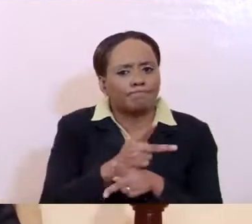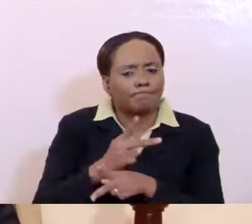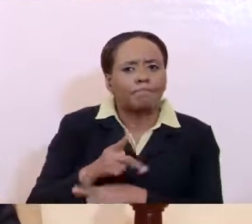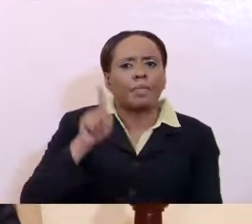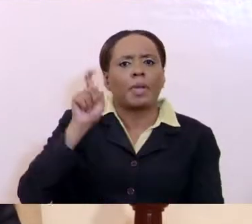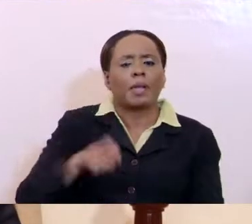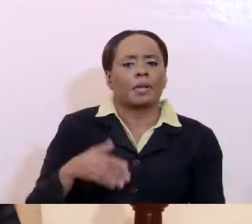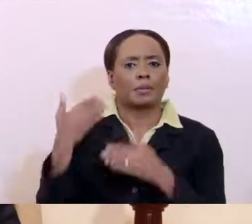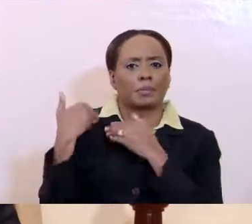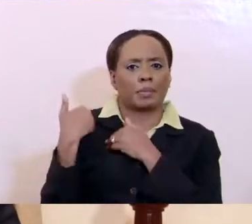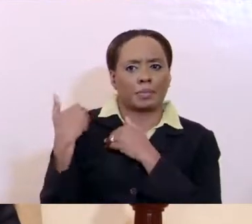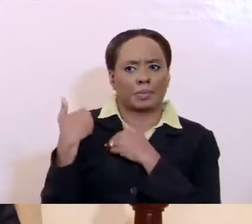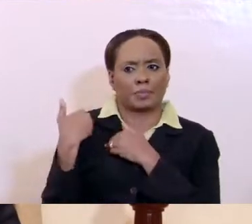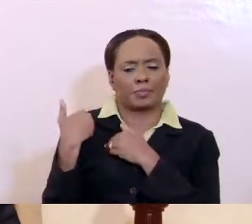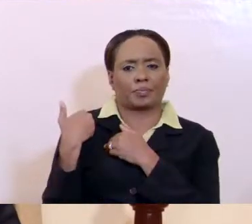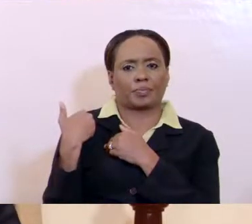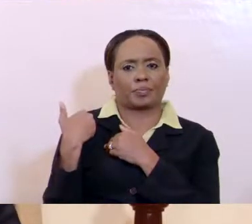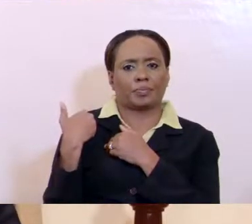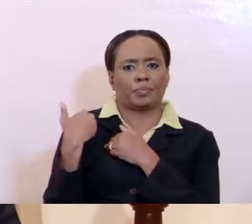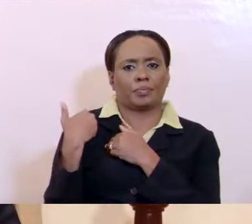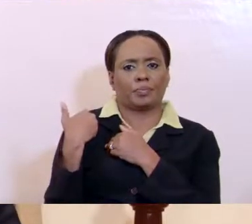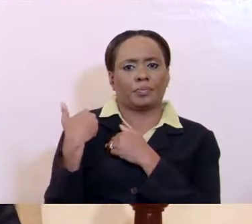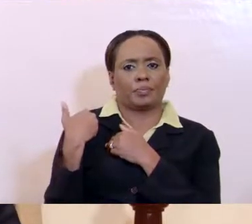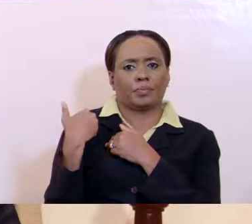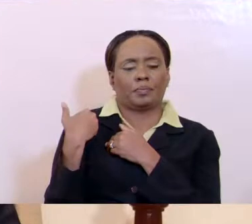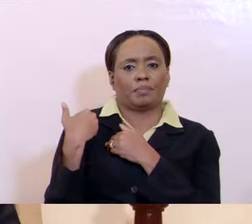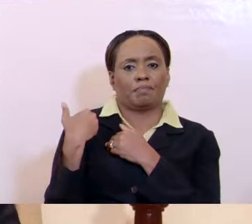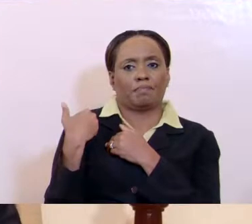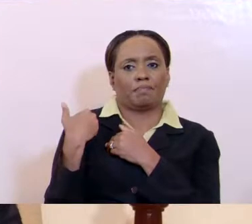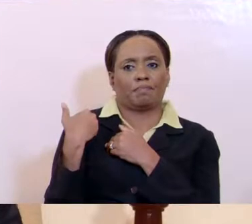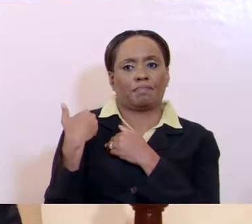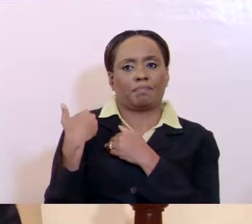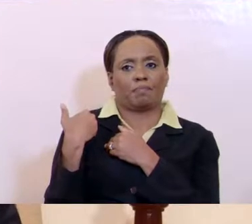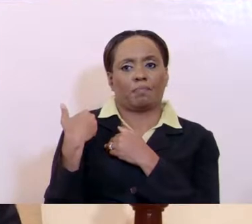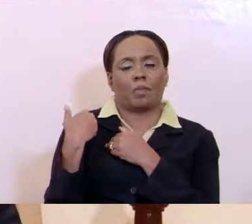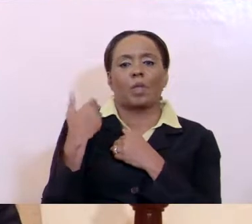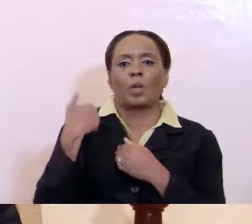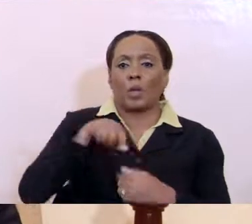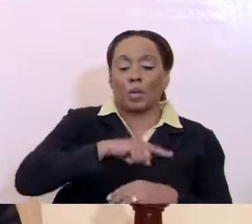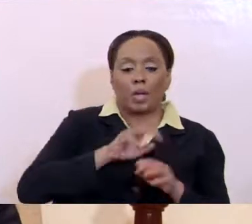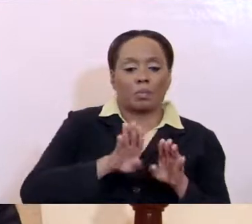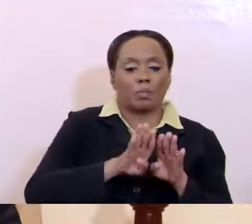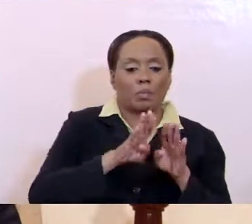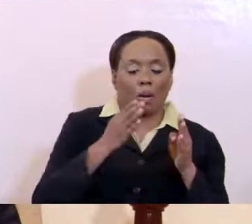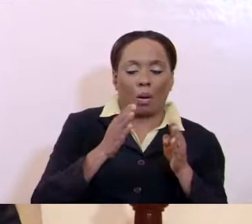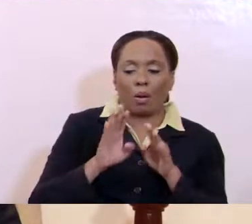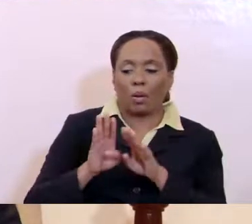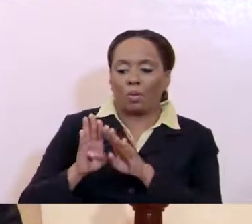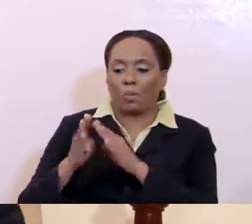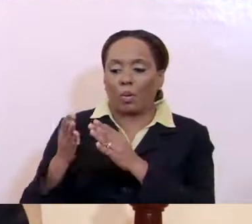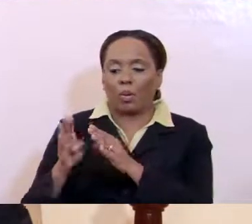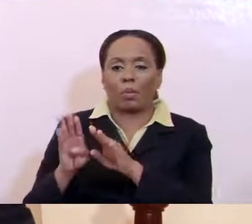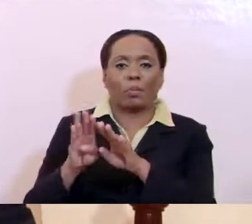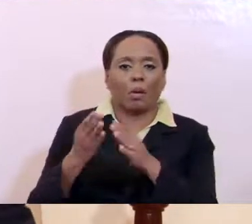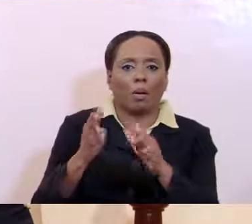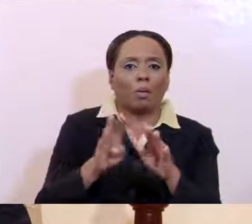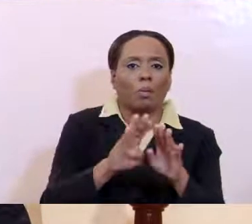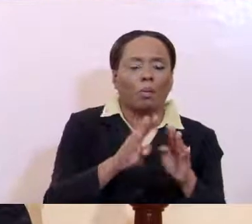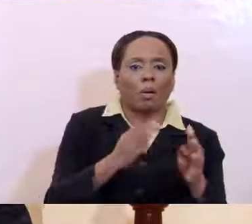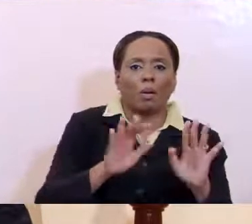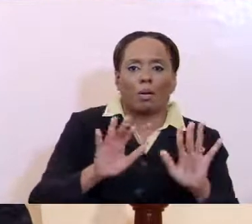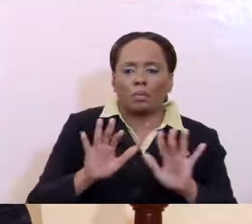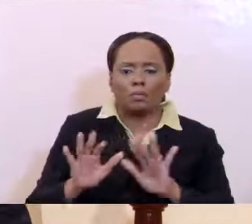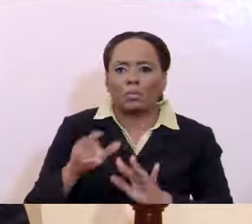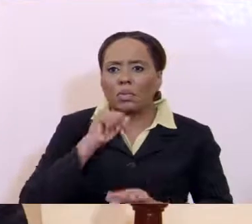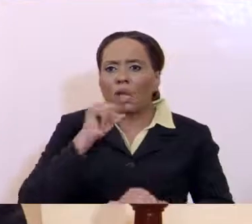responsive. So we are relaxing a bit. If we realize that because of the